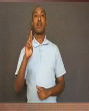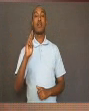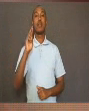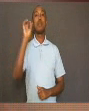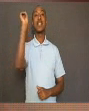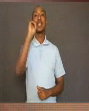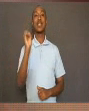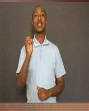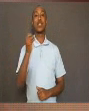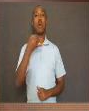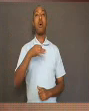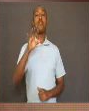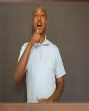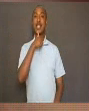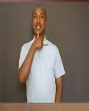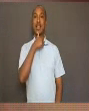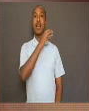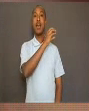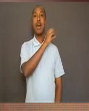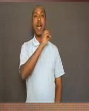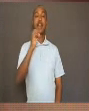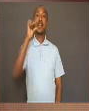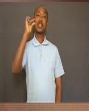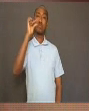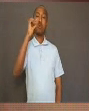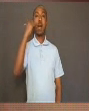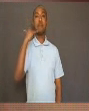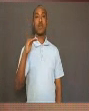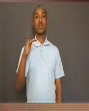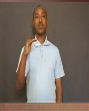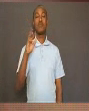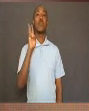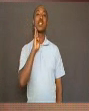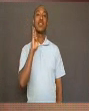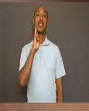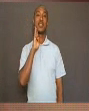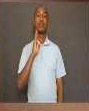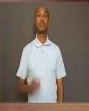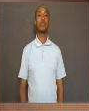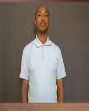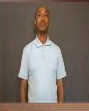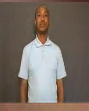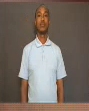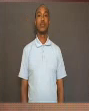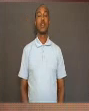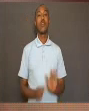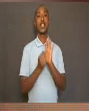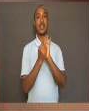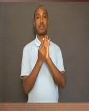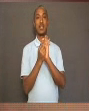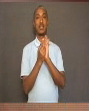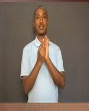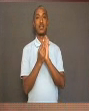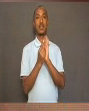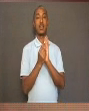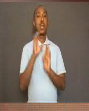percentage of acid and a small amount of water. For example,